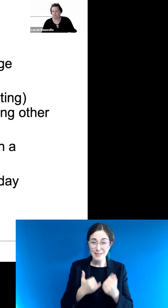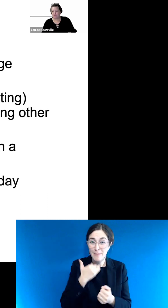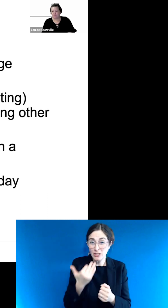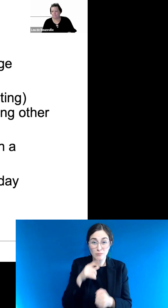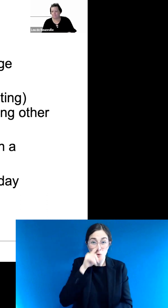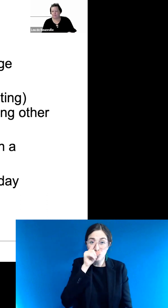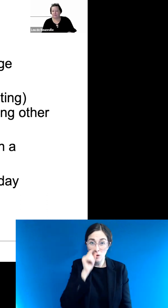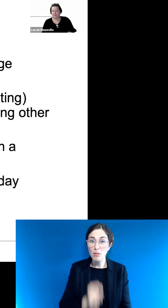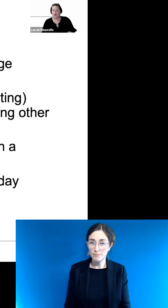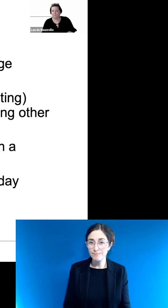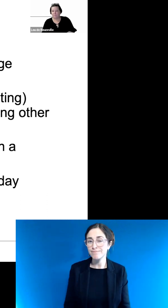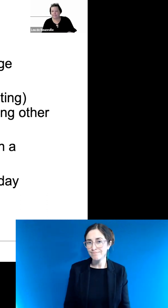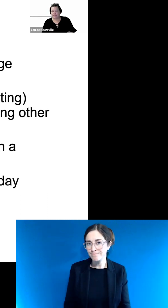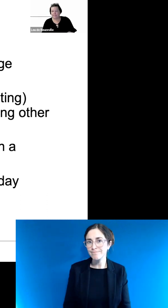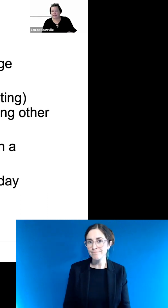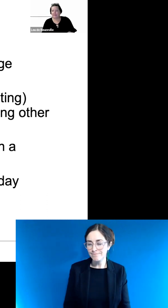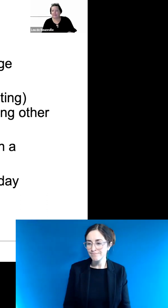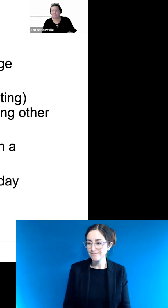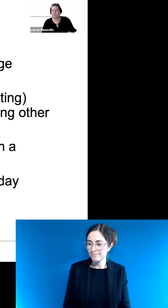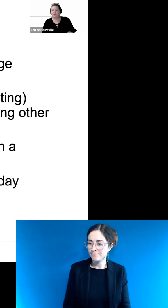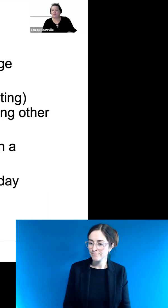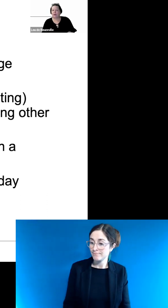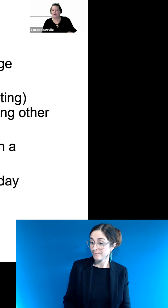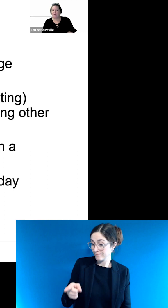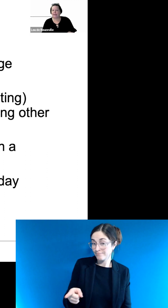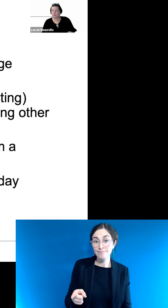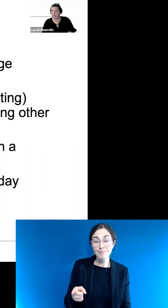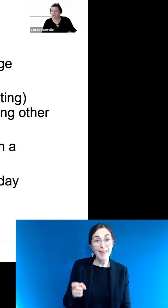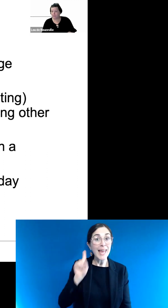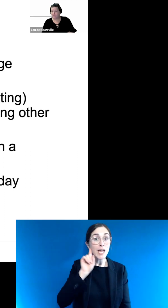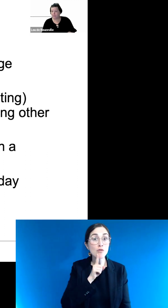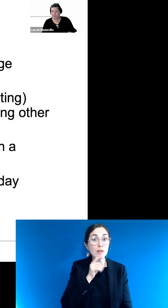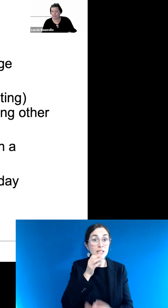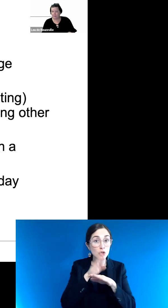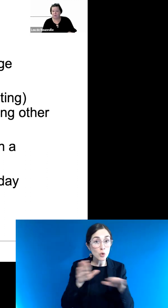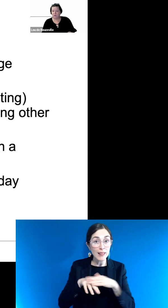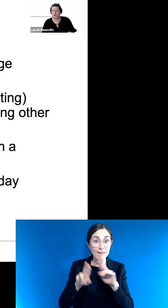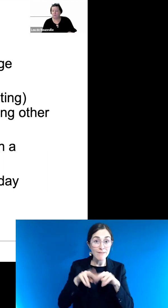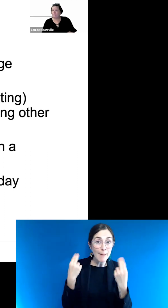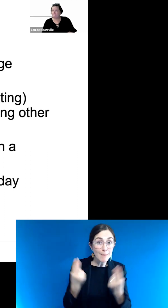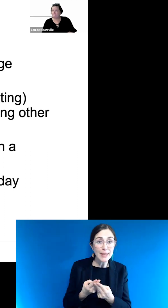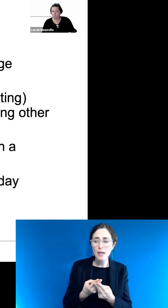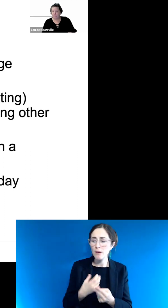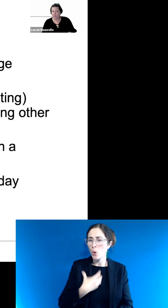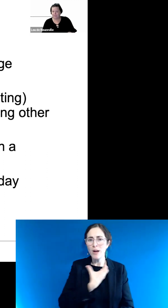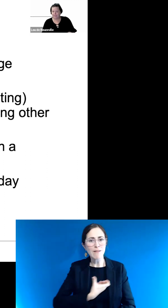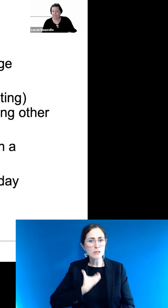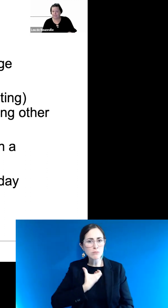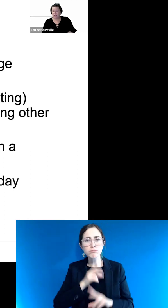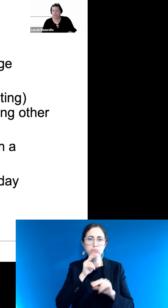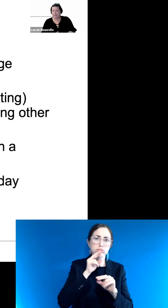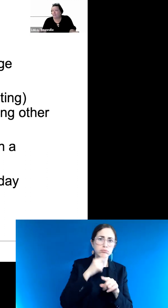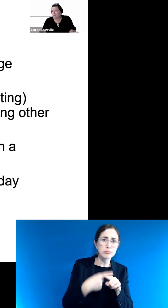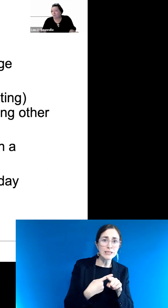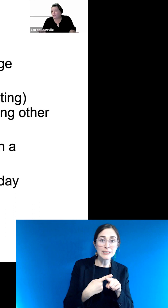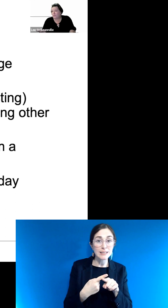as possible. Obviously, kids who, hearing children in the family who may be much more comfortable in